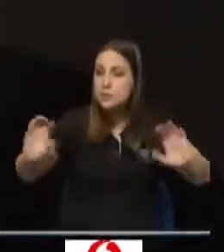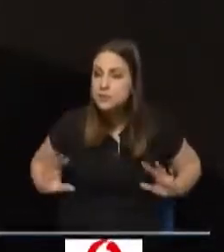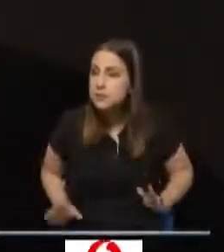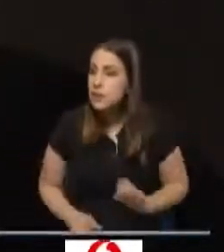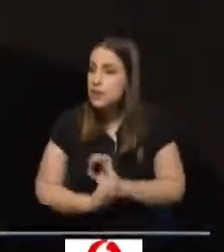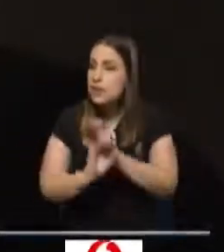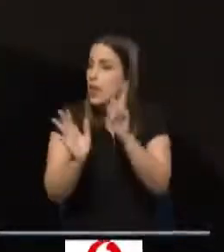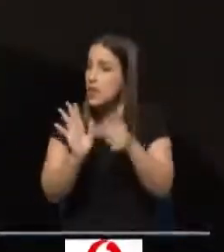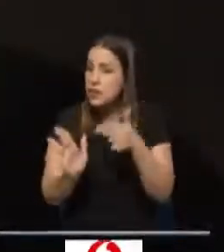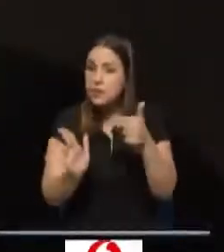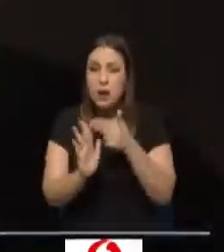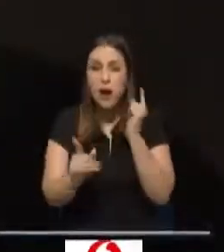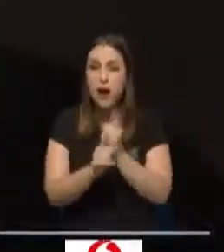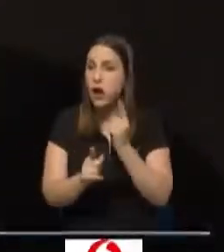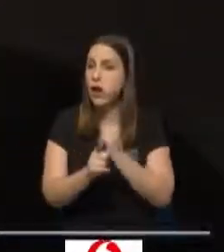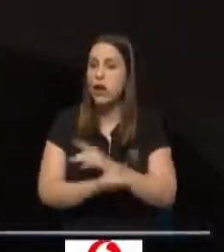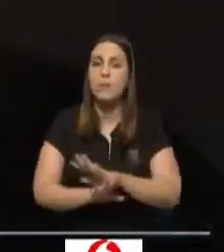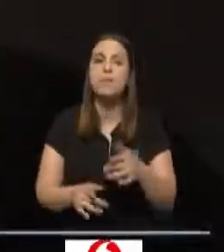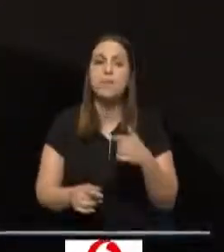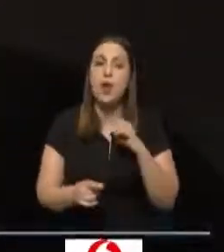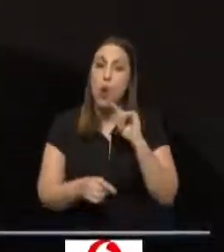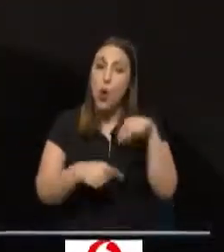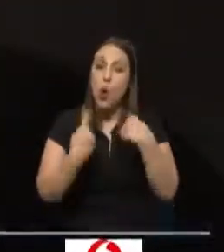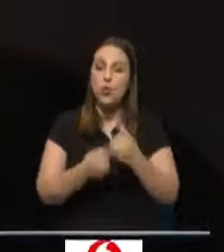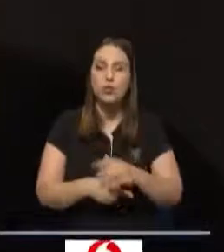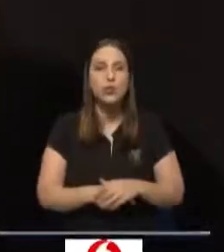nothing happens in the end, and we're still waiting.